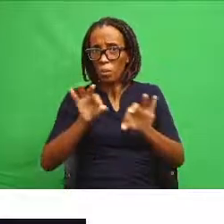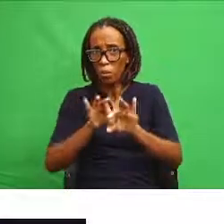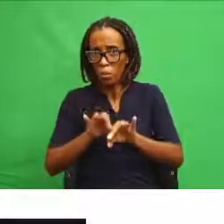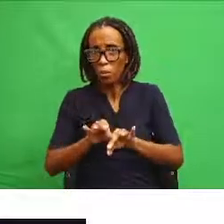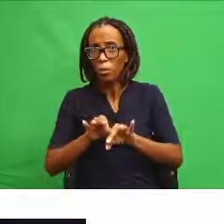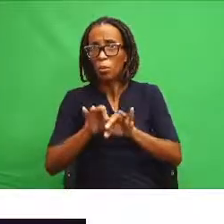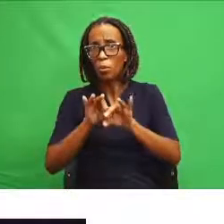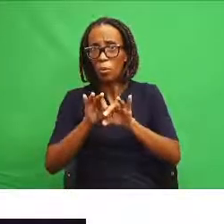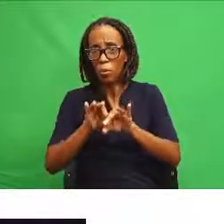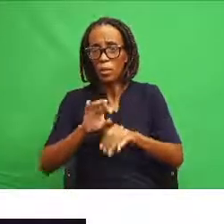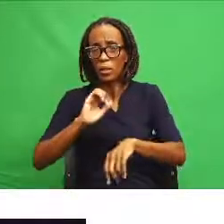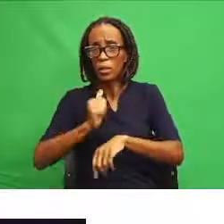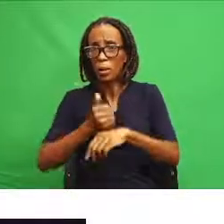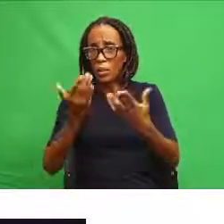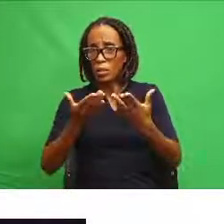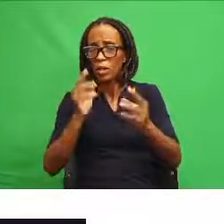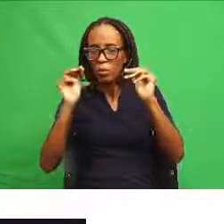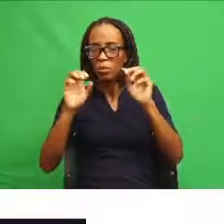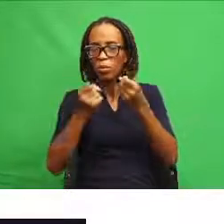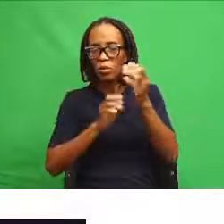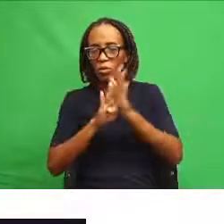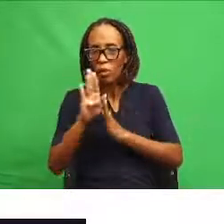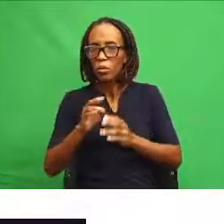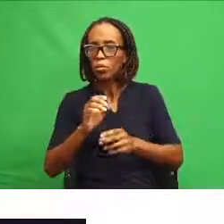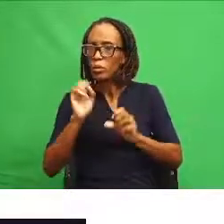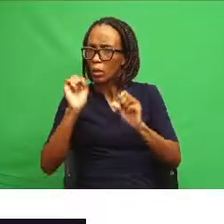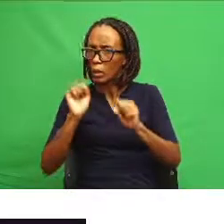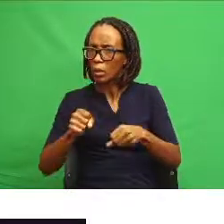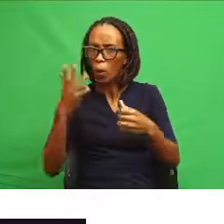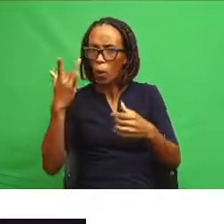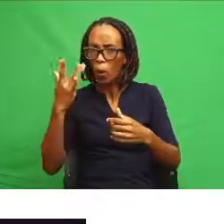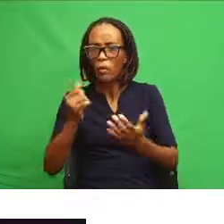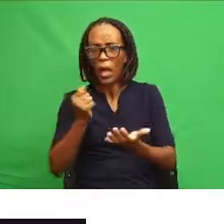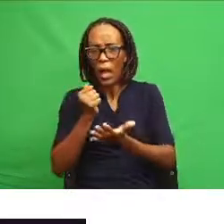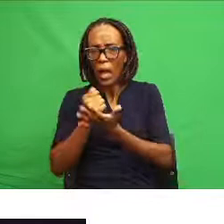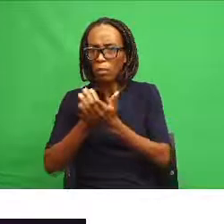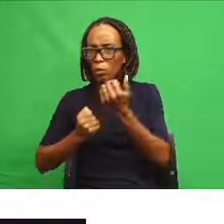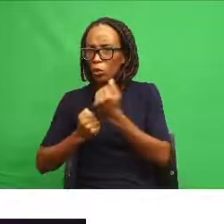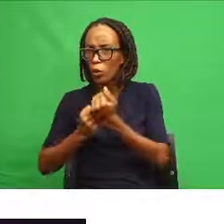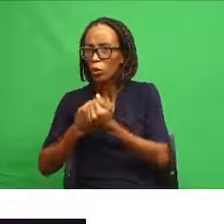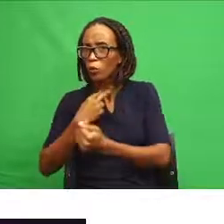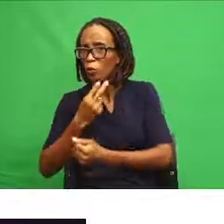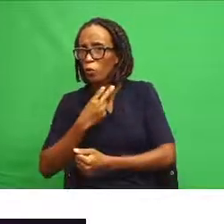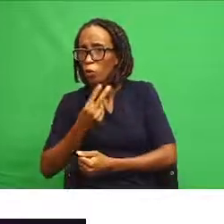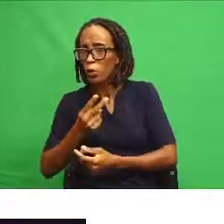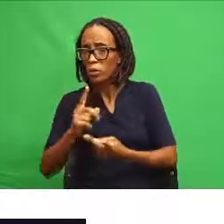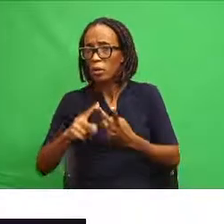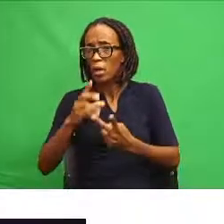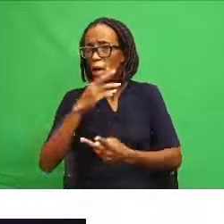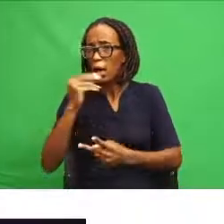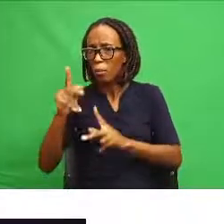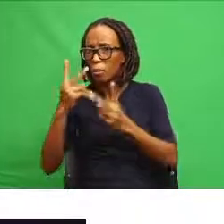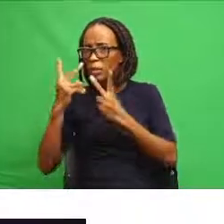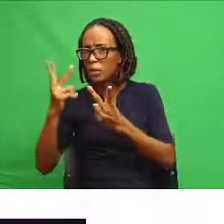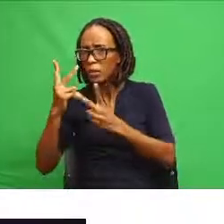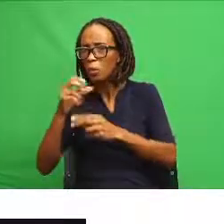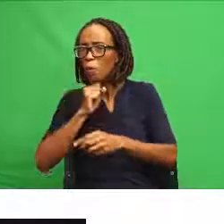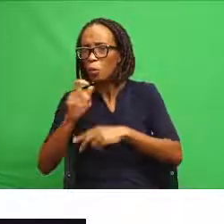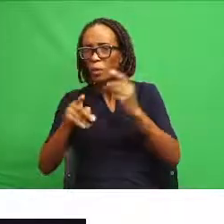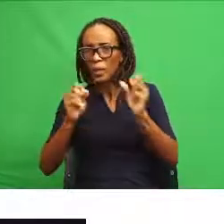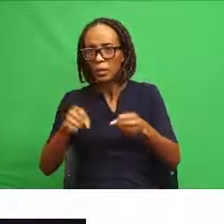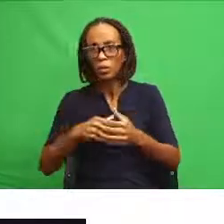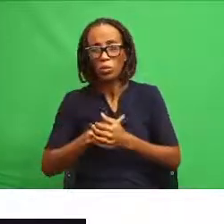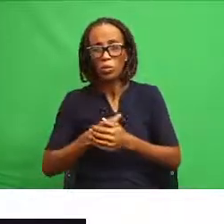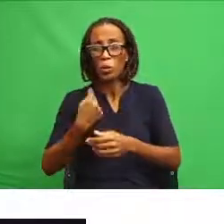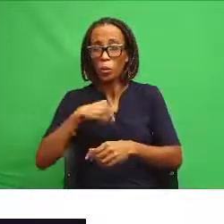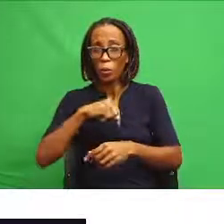initiatives of the division, as it has provided both voice and visibility to the elderly. And through this